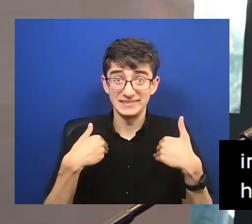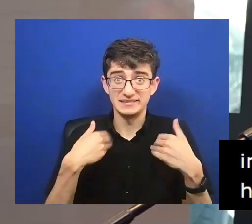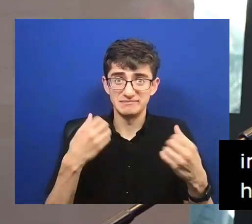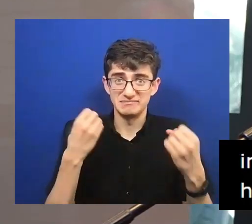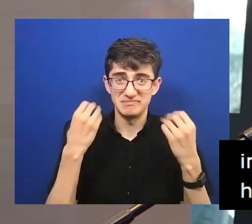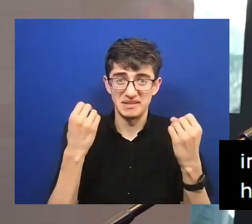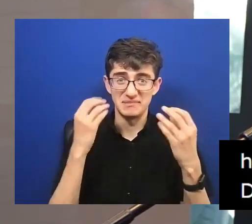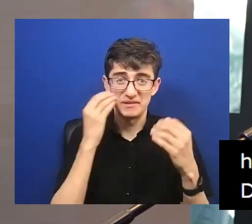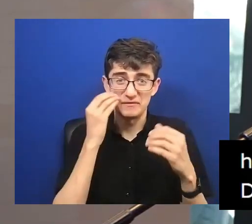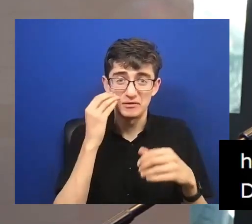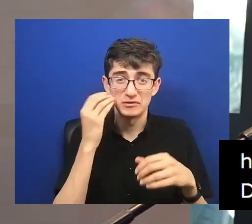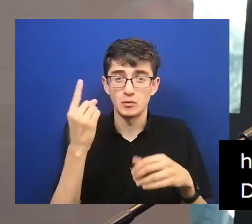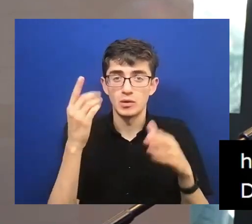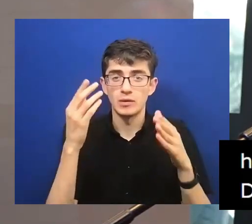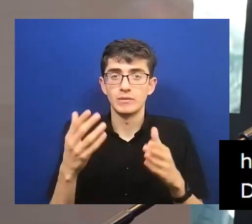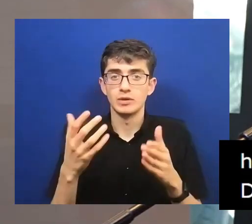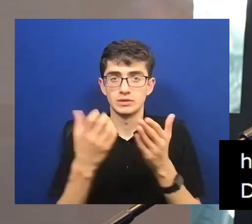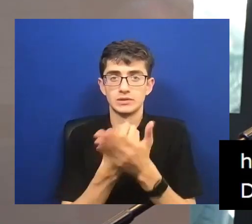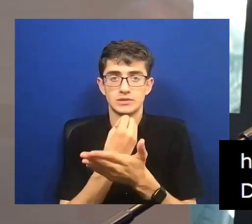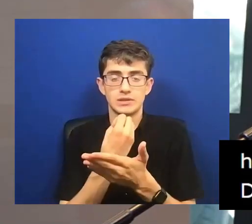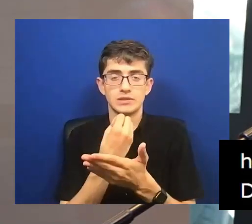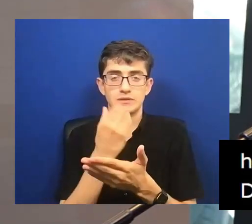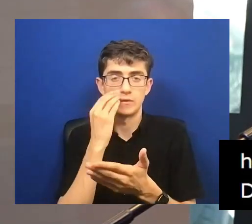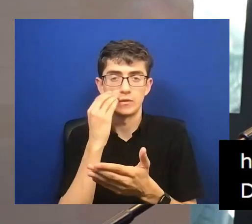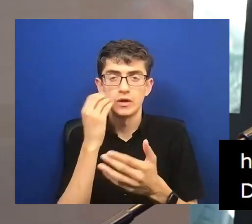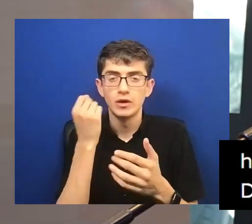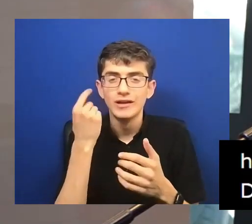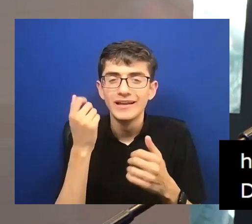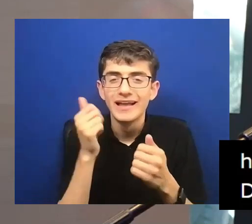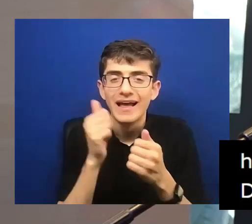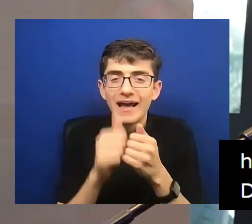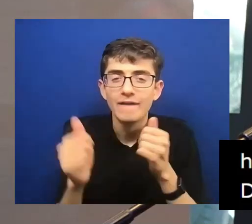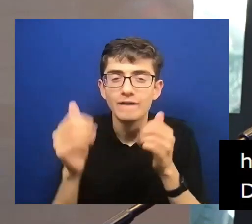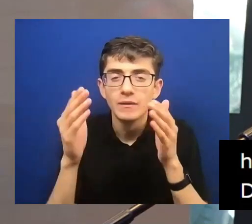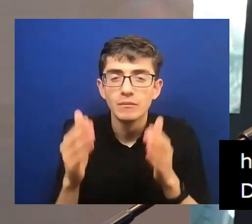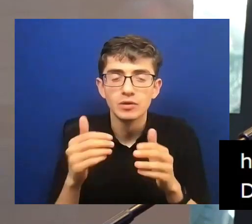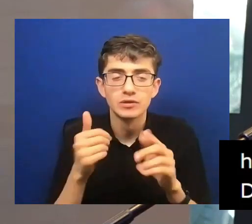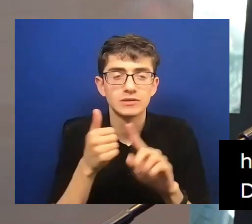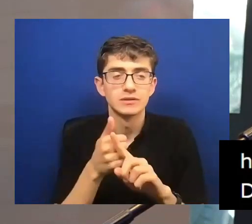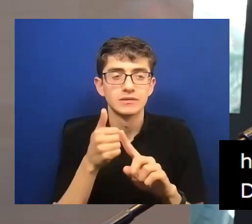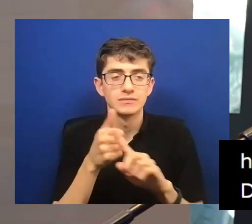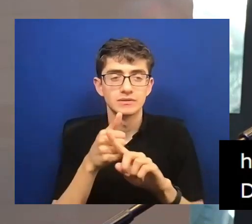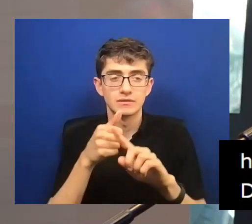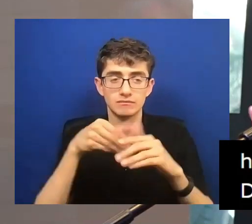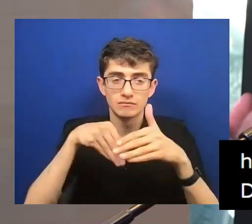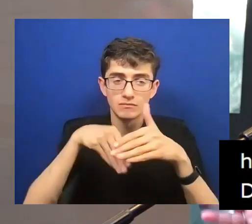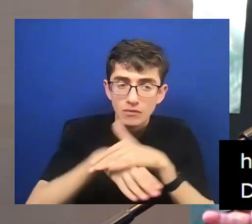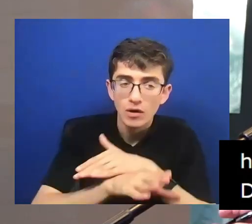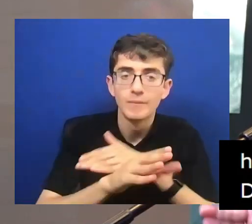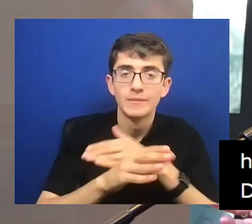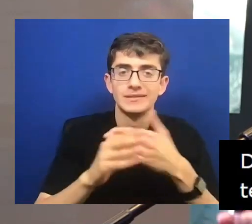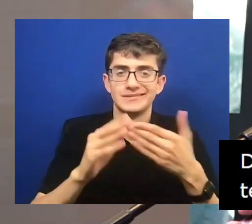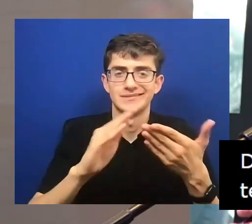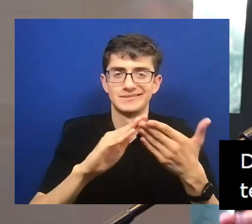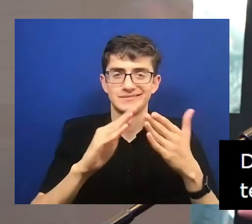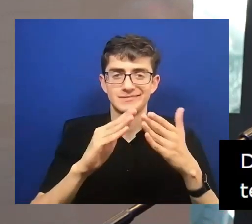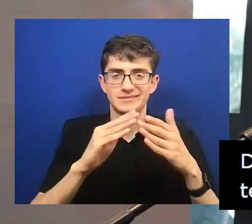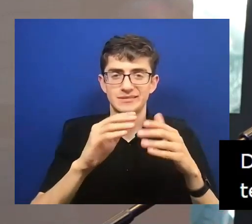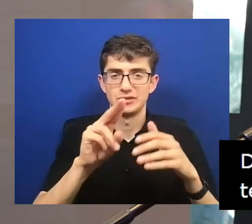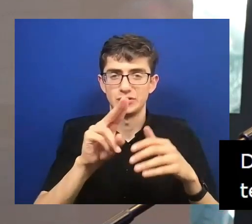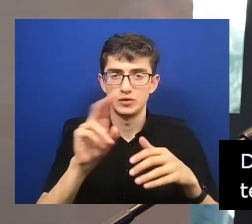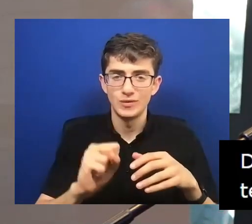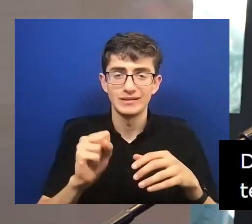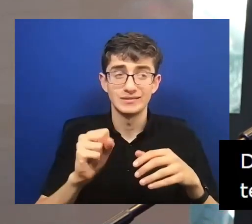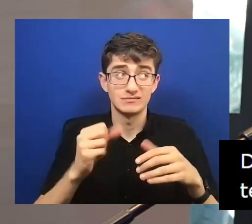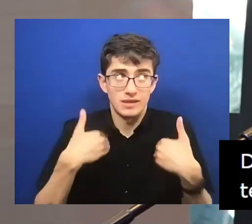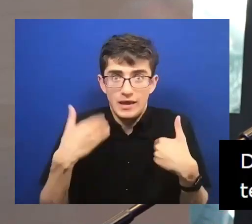asked for them. Every single person who is coming across the border or in a plane has a phone. And so, and they're using it for translation as